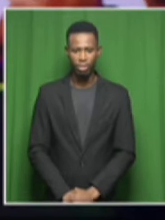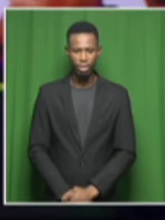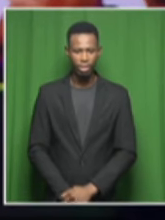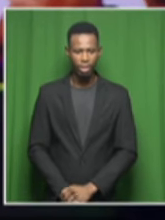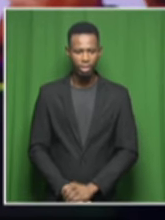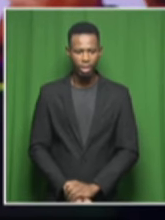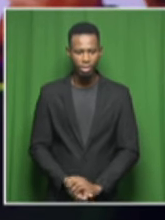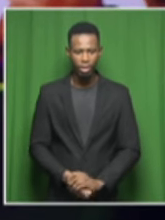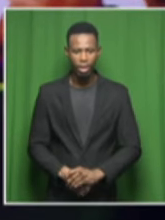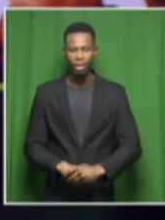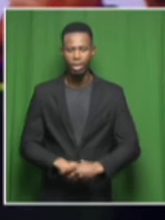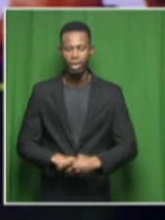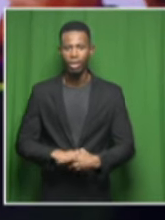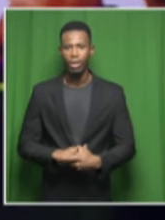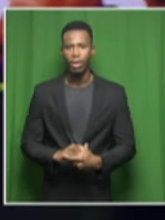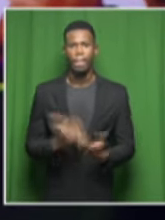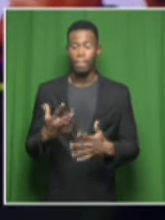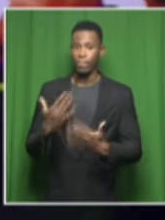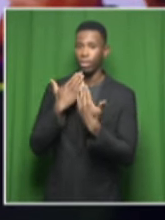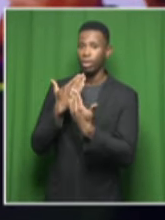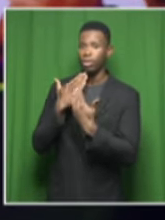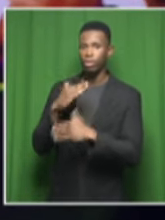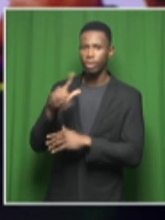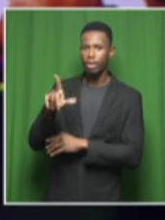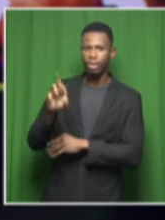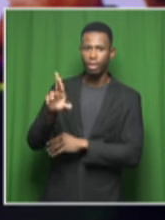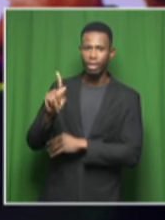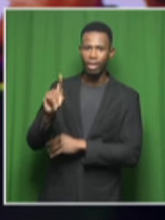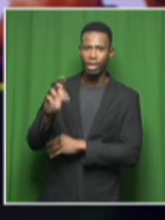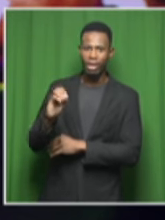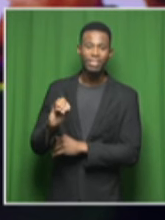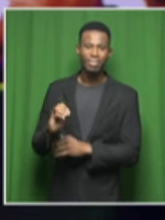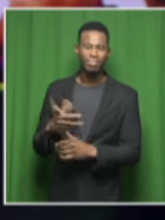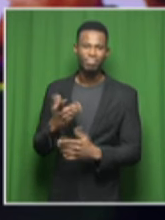All right, thank you so much there to Lerato Fekisi. We'll continue crossing